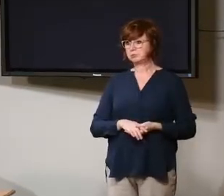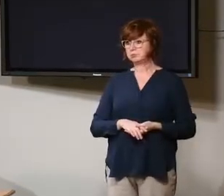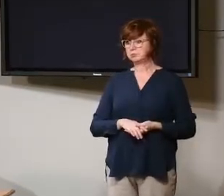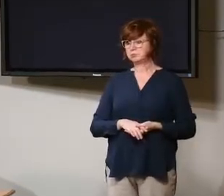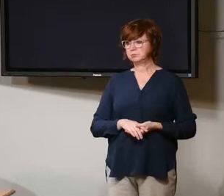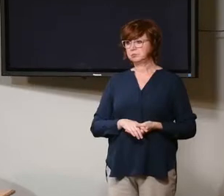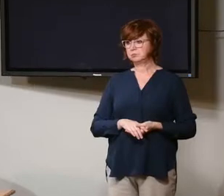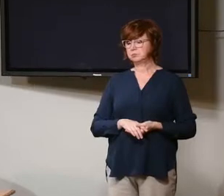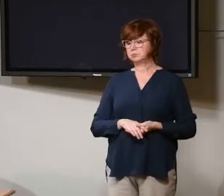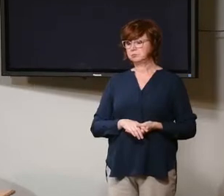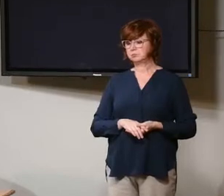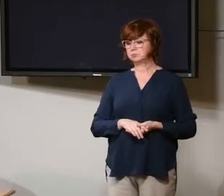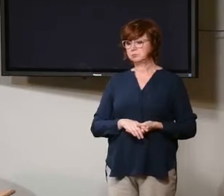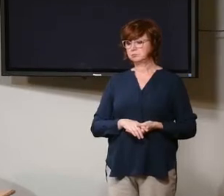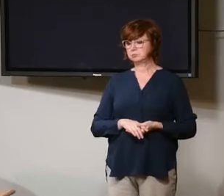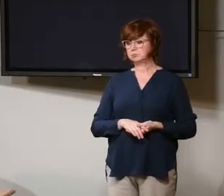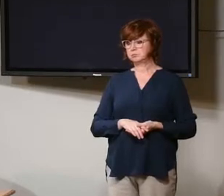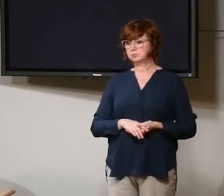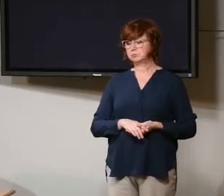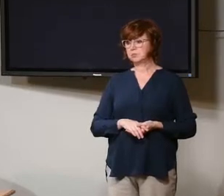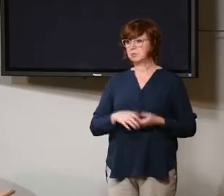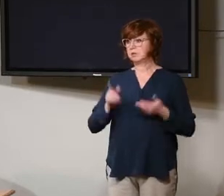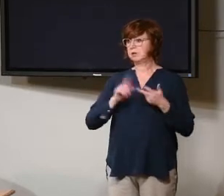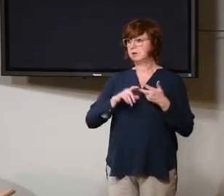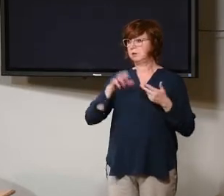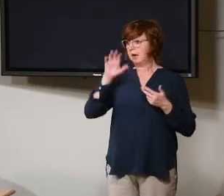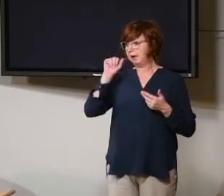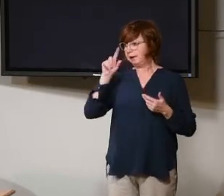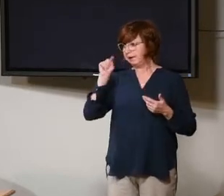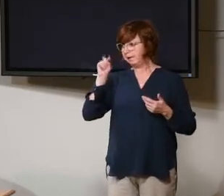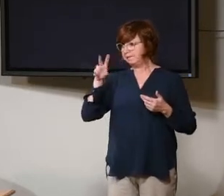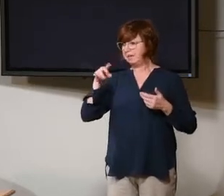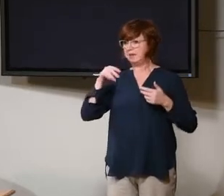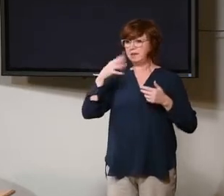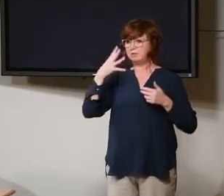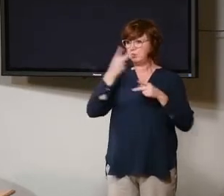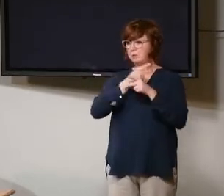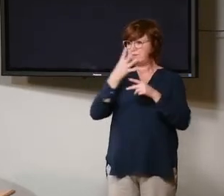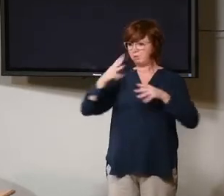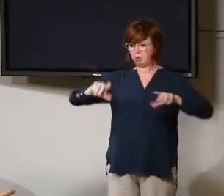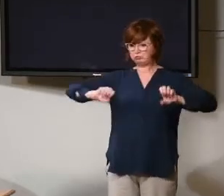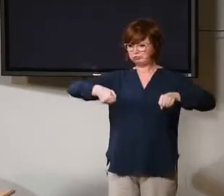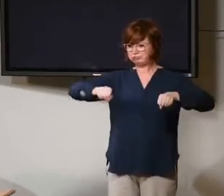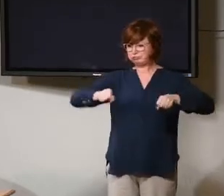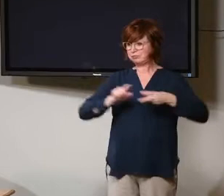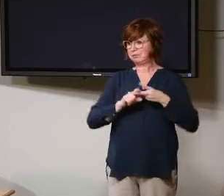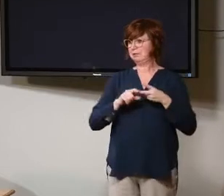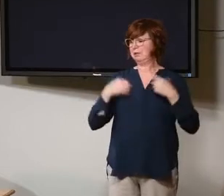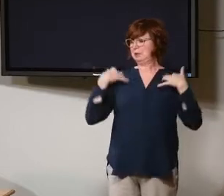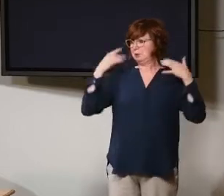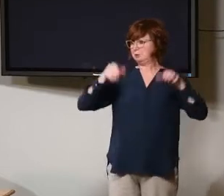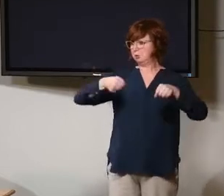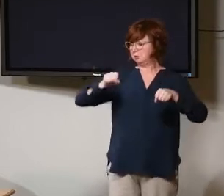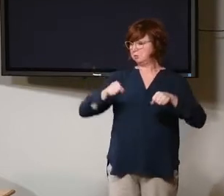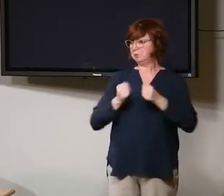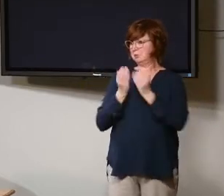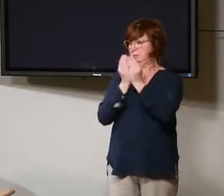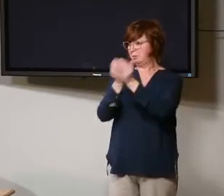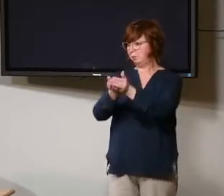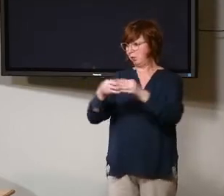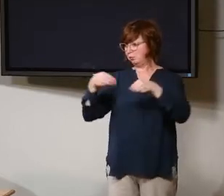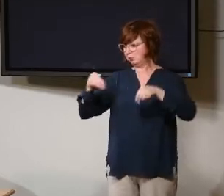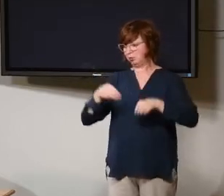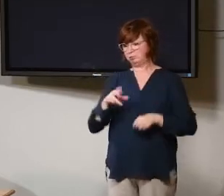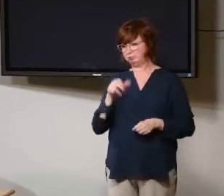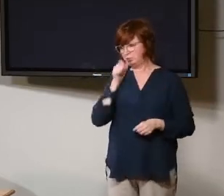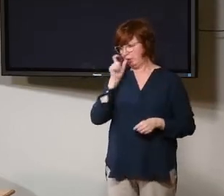In saying that, are ATV, snowmobile, boat dealerships necessary for us right now to be open? Likely